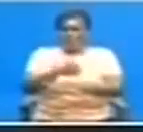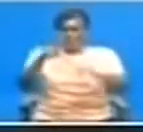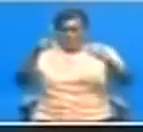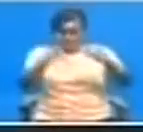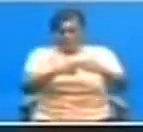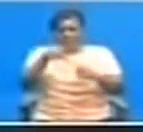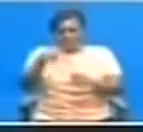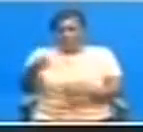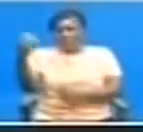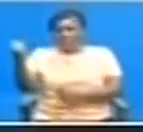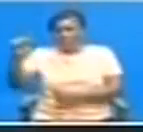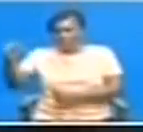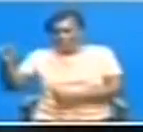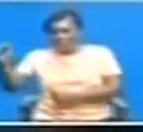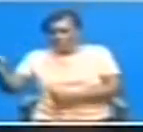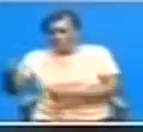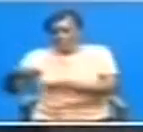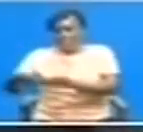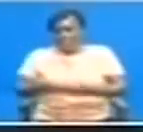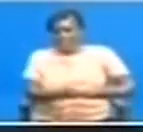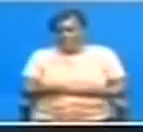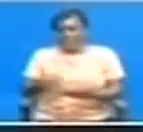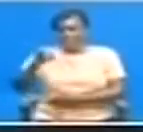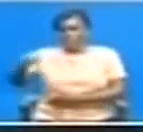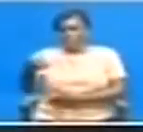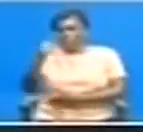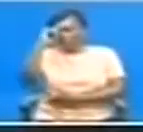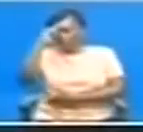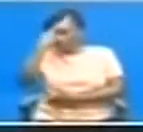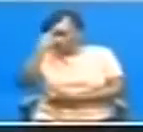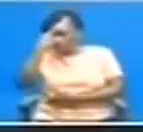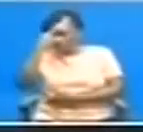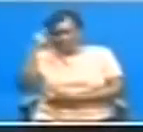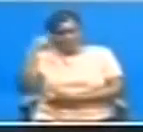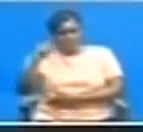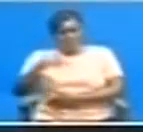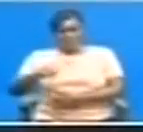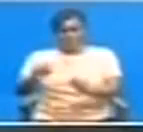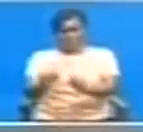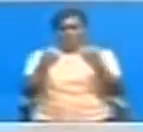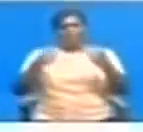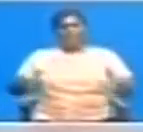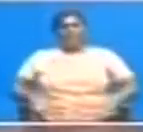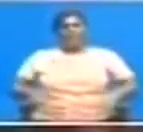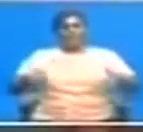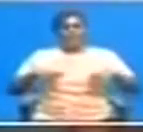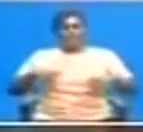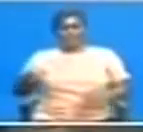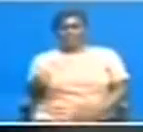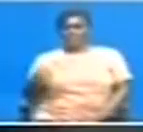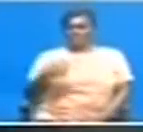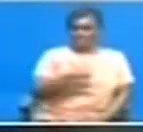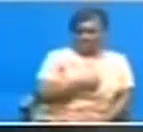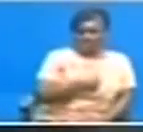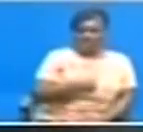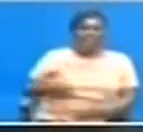7.5 million Kenya shillings towards baby Jeremiah's trip to India in a bid to save his life. I'm Jeff Koinange,